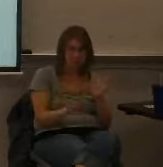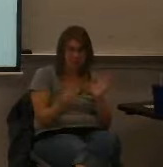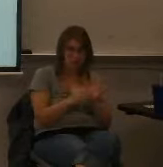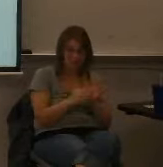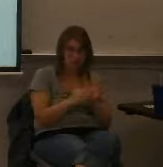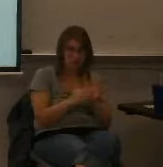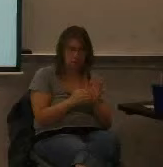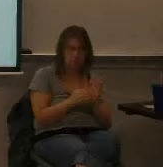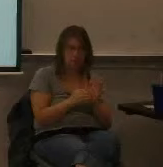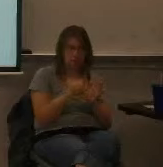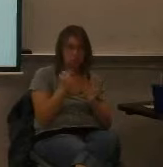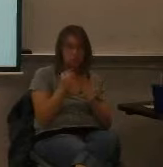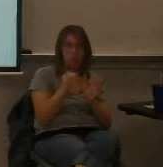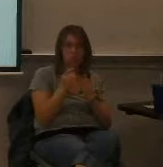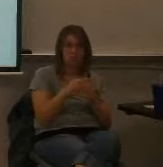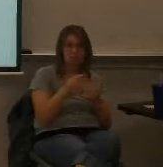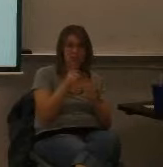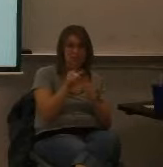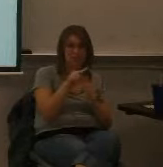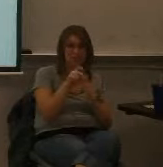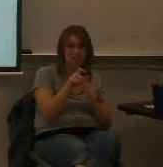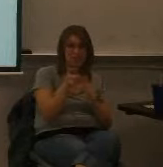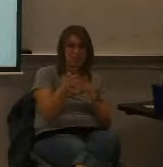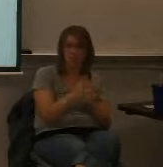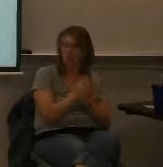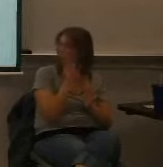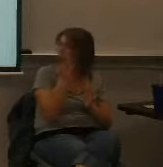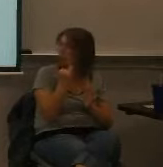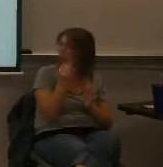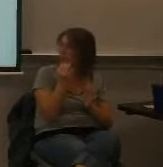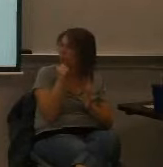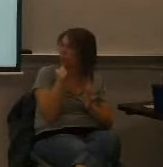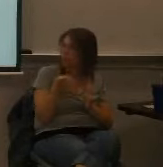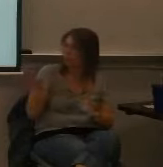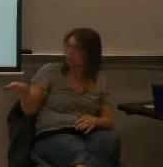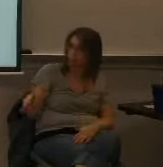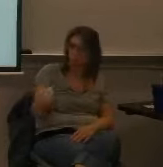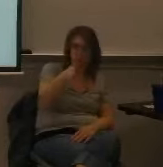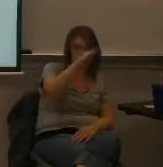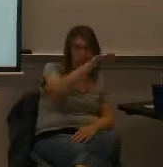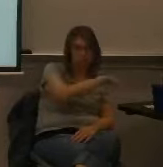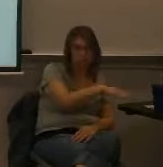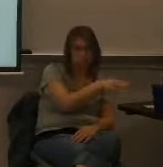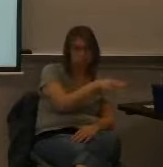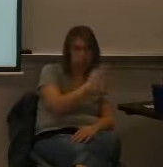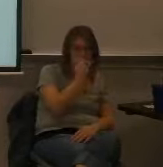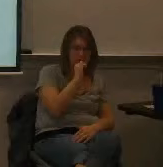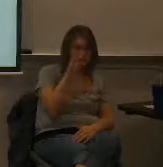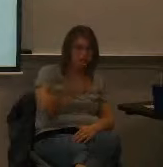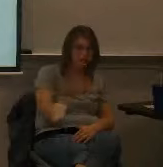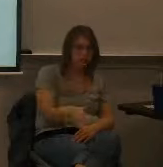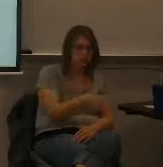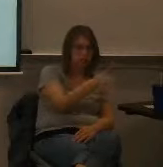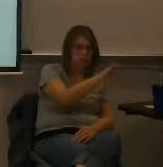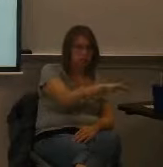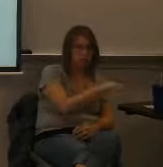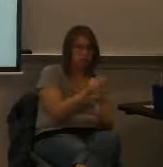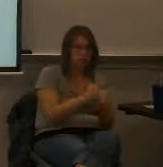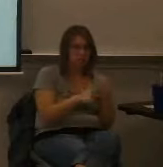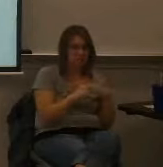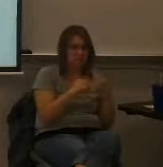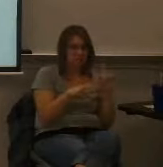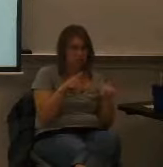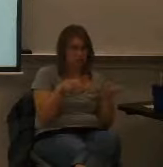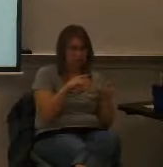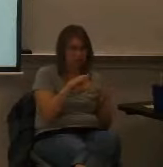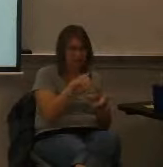again. So what Tanel was asking is, why wasn't this a hump-shaped distribution, right, with maximum diversity in the